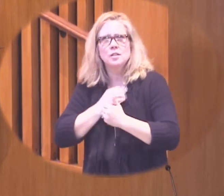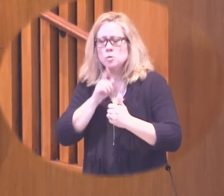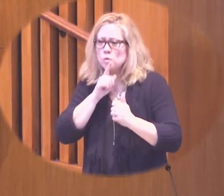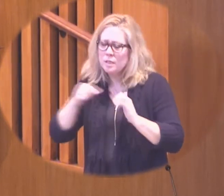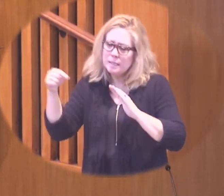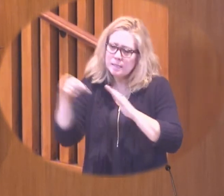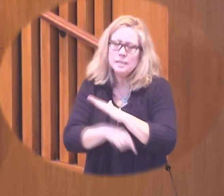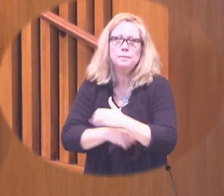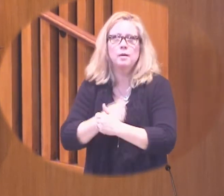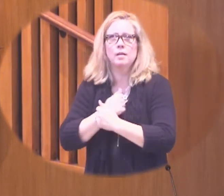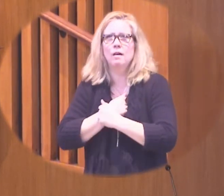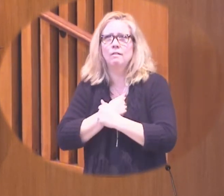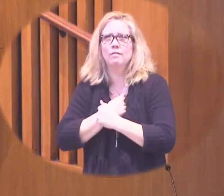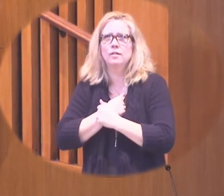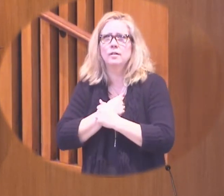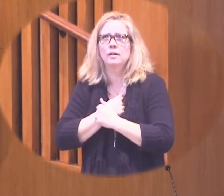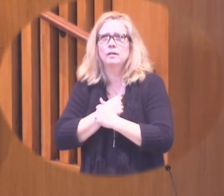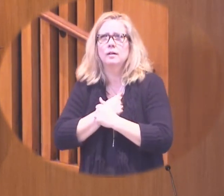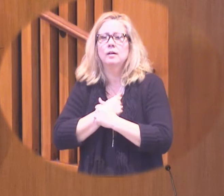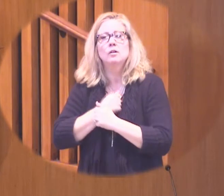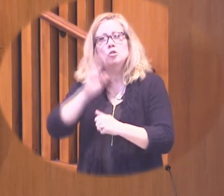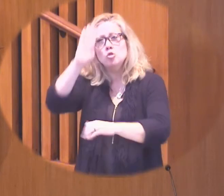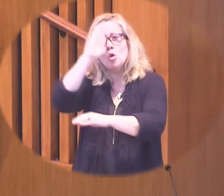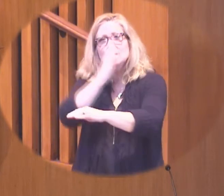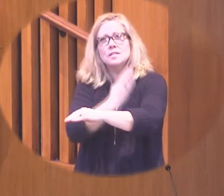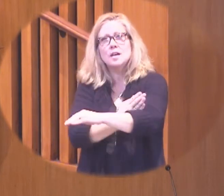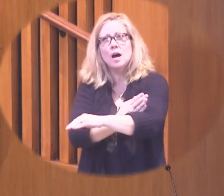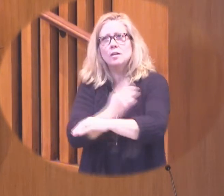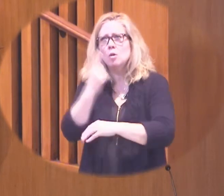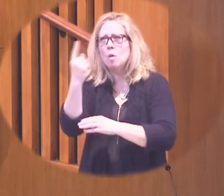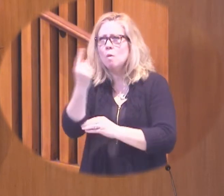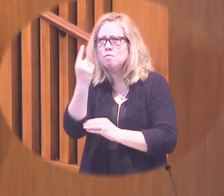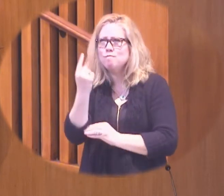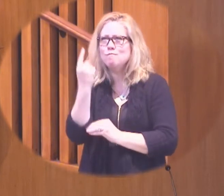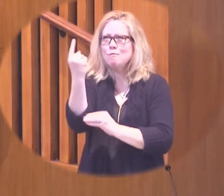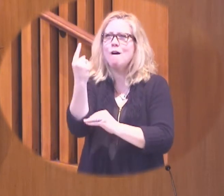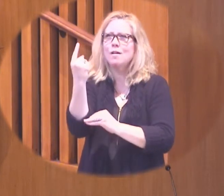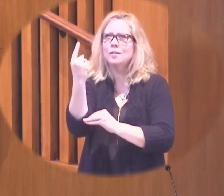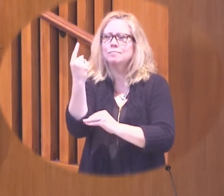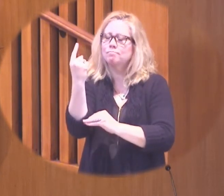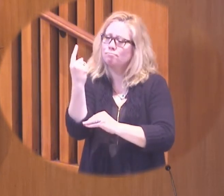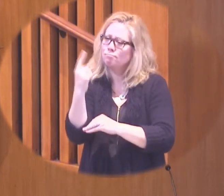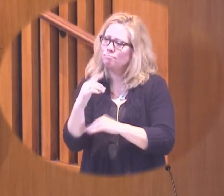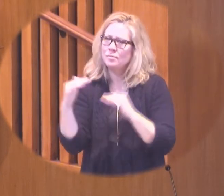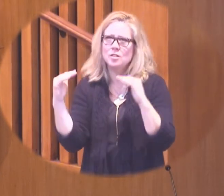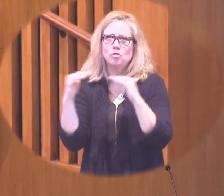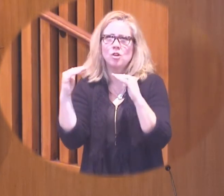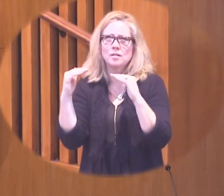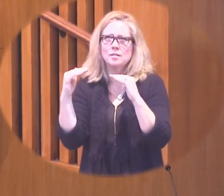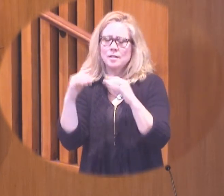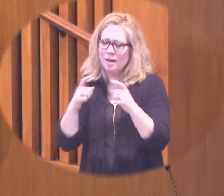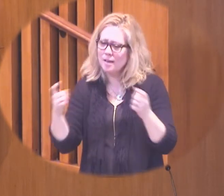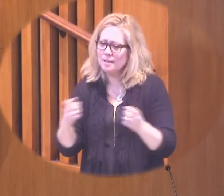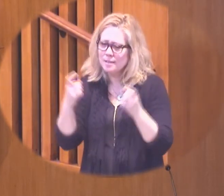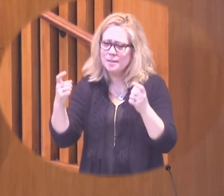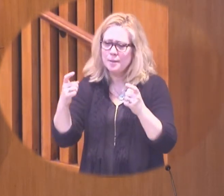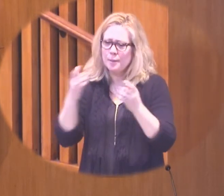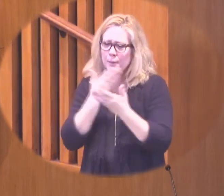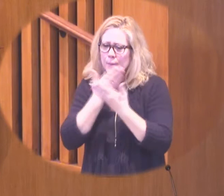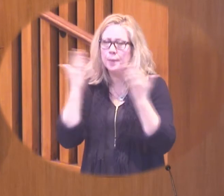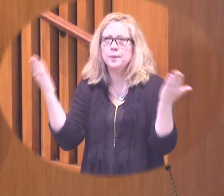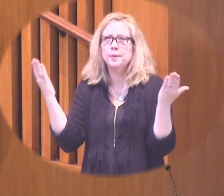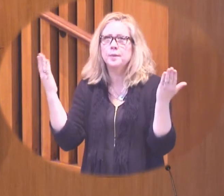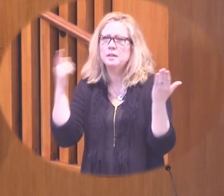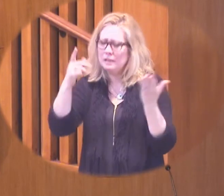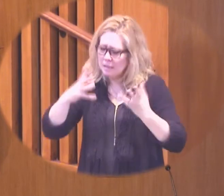love. For your Son, who alone is just, handed himself over to death and